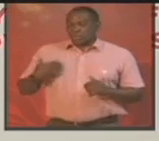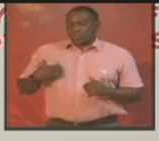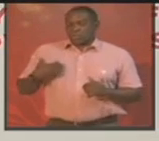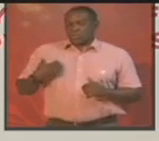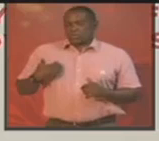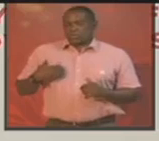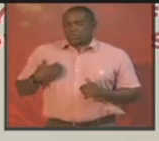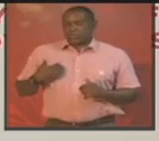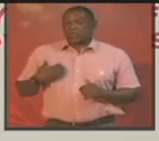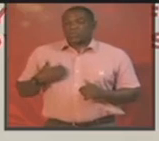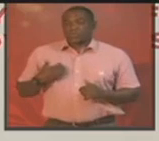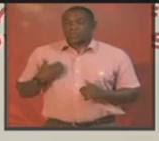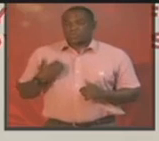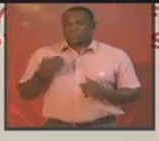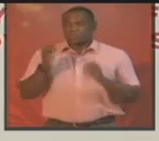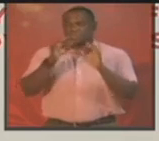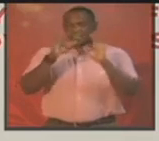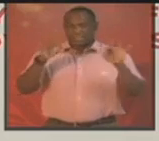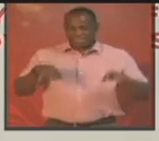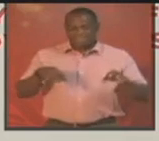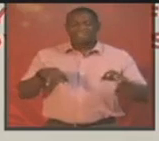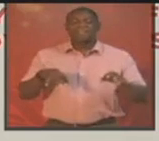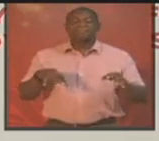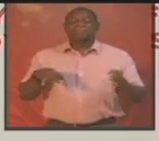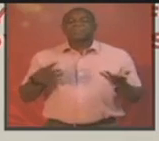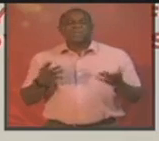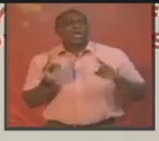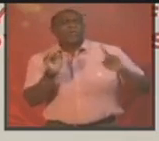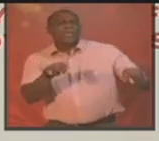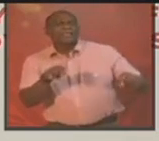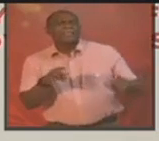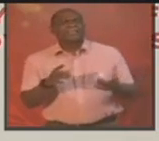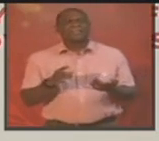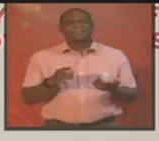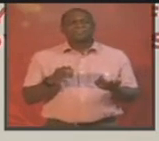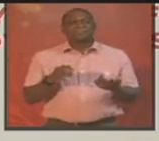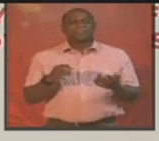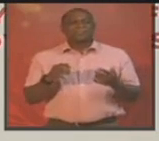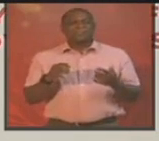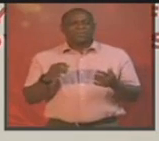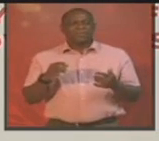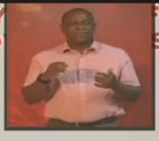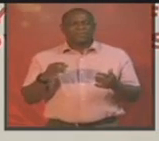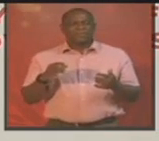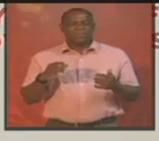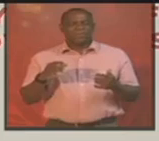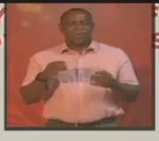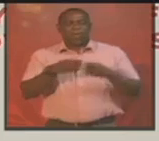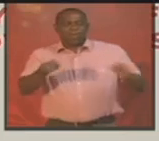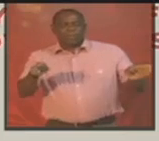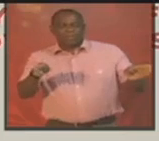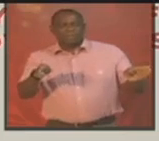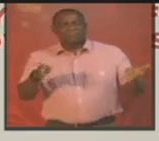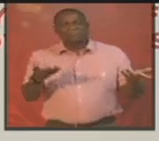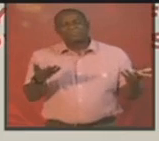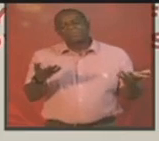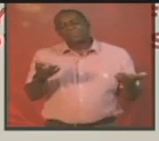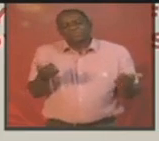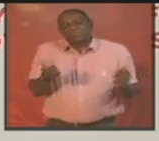our TT Moves program. So that's why I'm casually dressed, and I'm trying to be at 2 places at the same time this